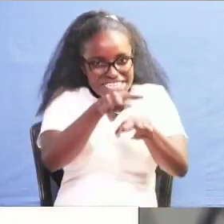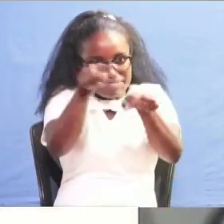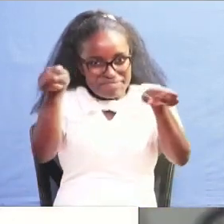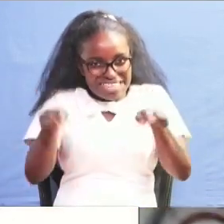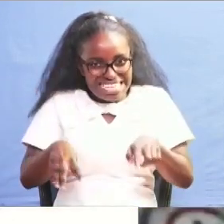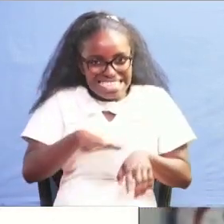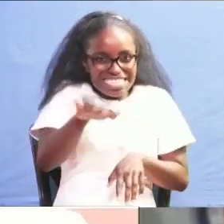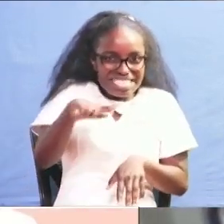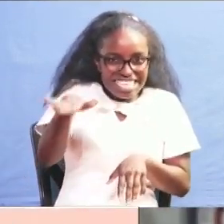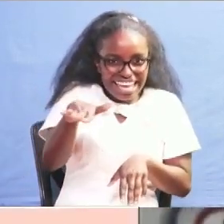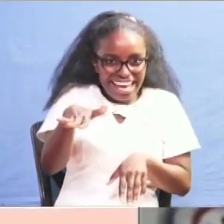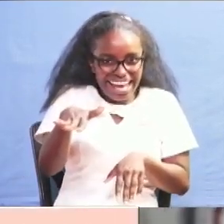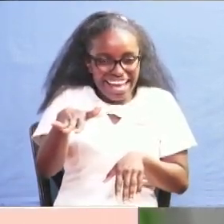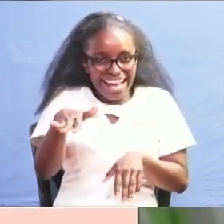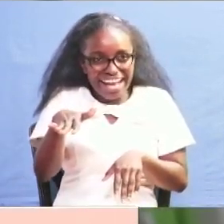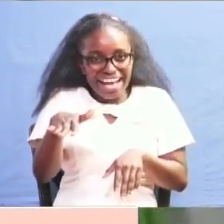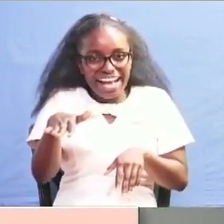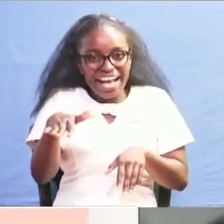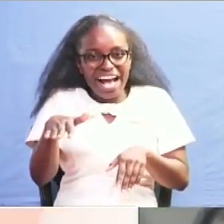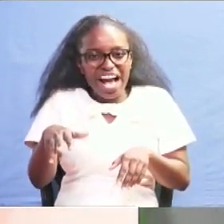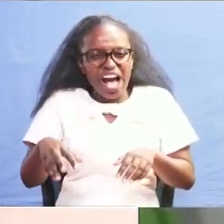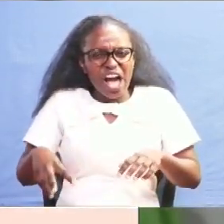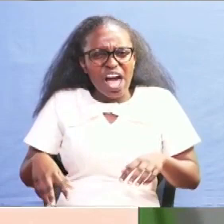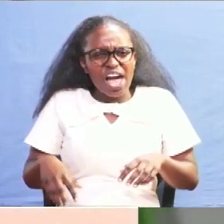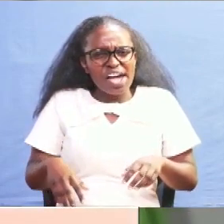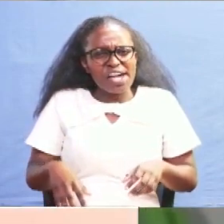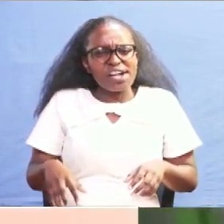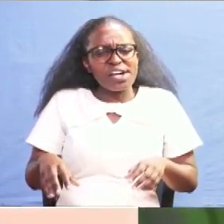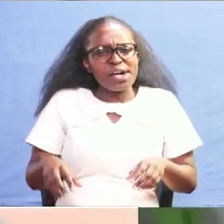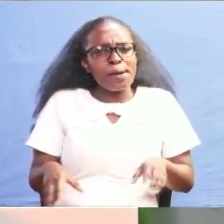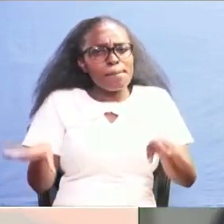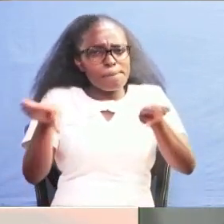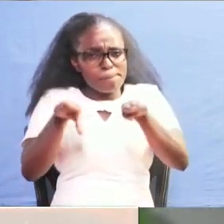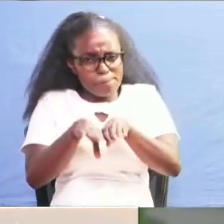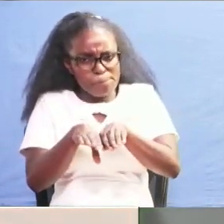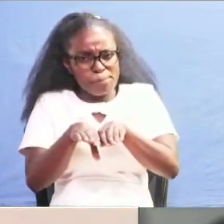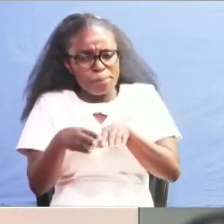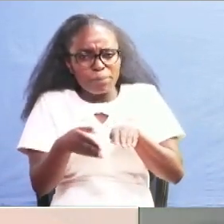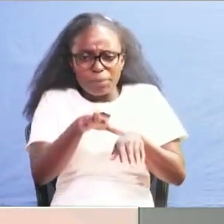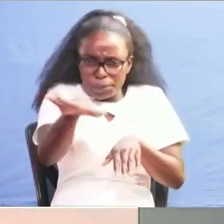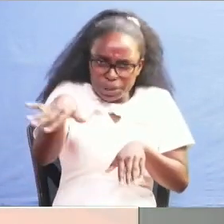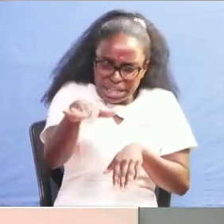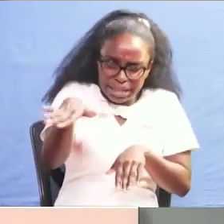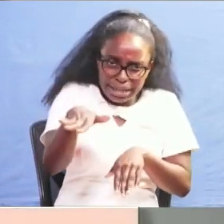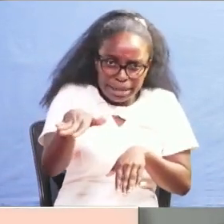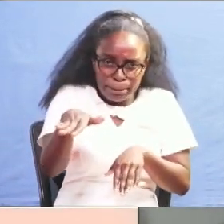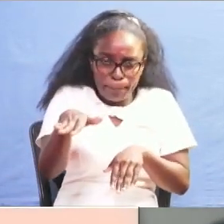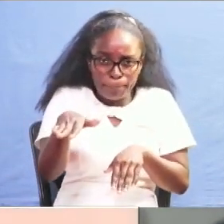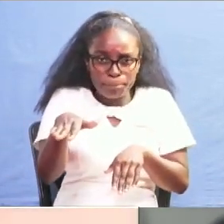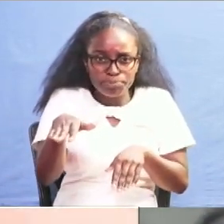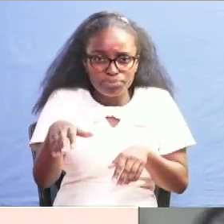Hatukuwa tunajua kama kuna kitu imetegwa hapo kwa kiwanja mahali tunategea kazi. Najua